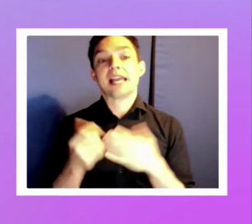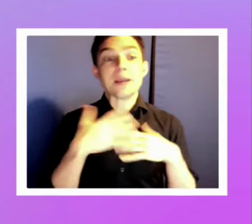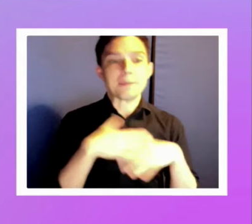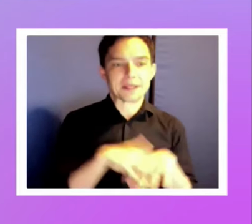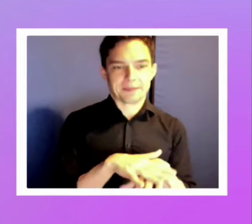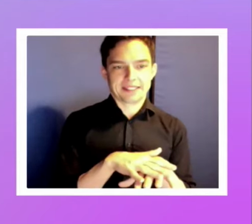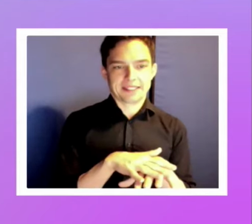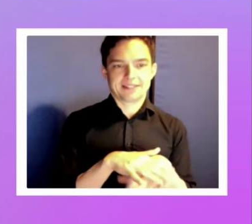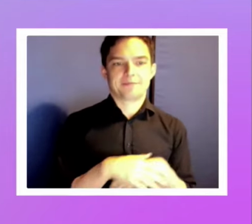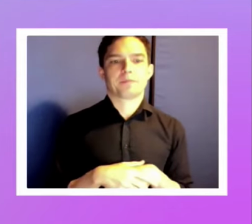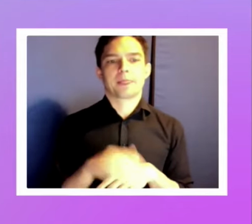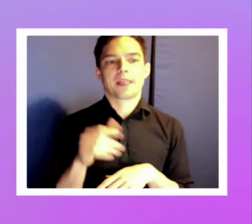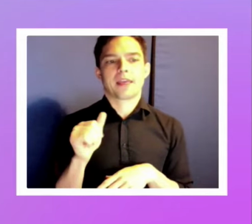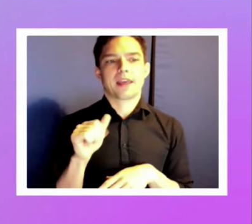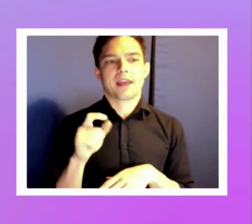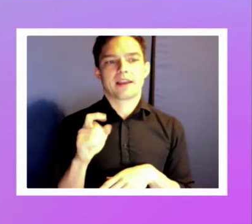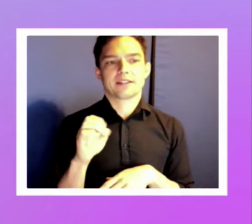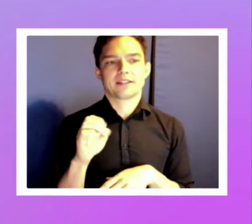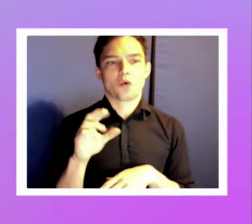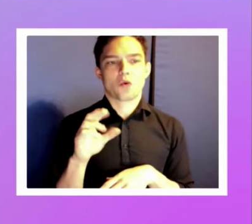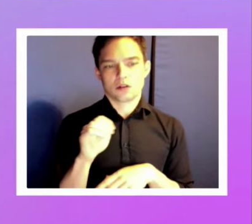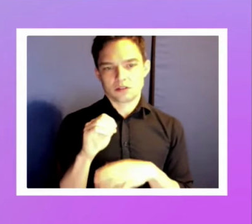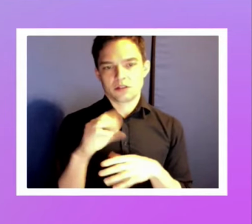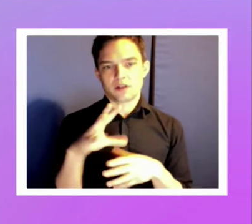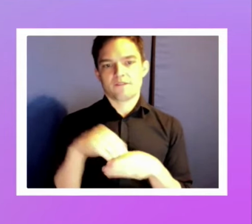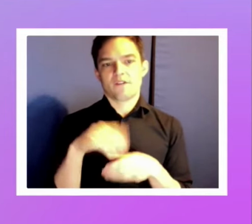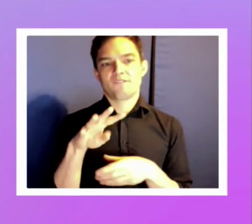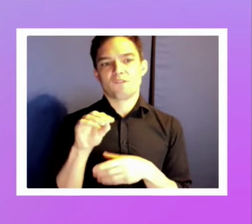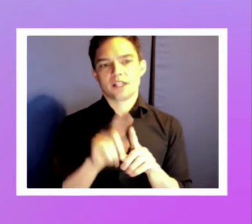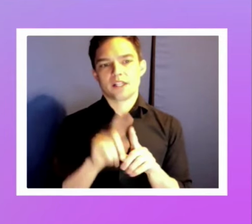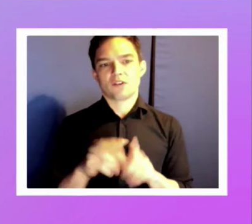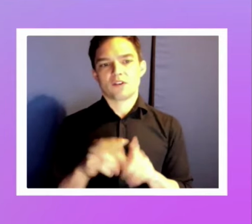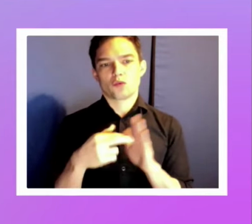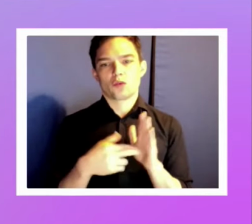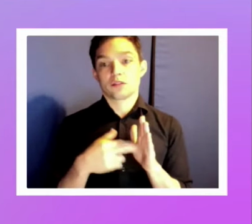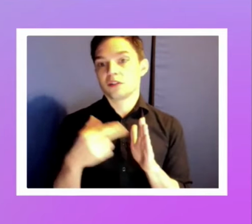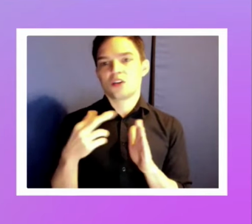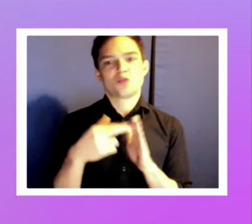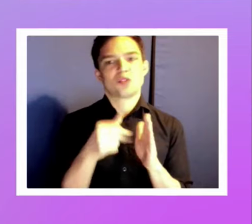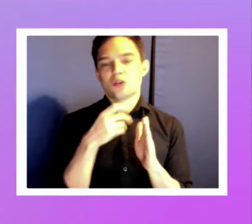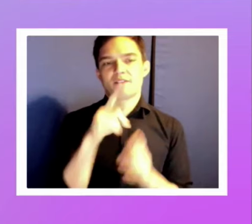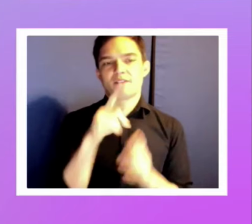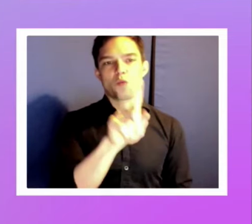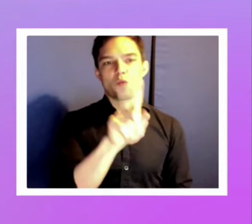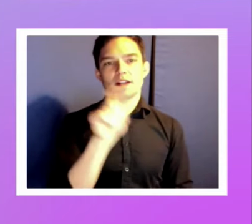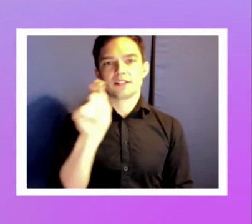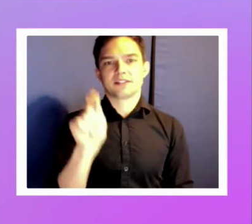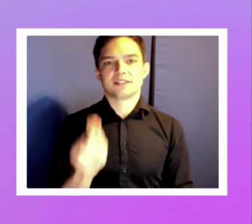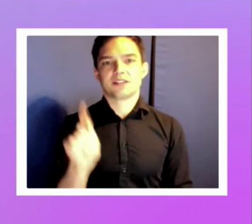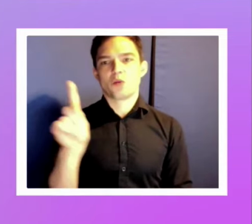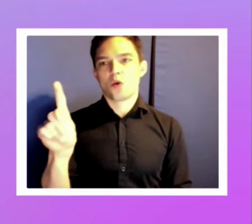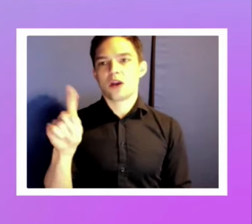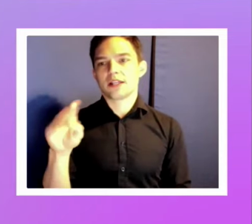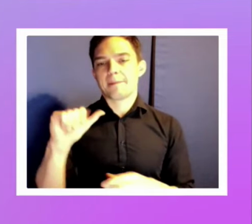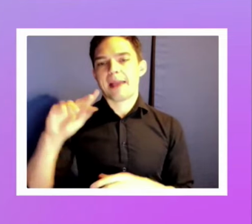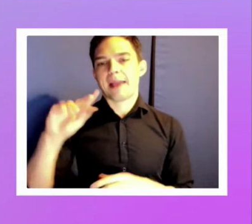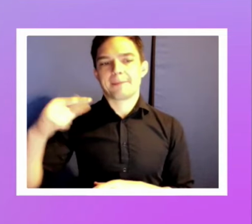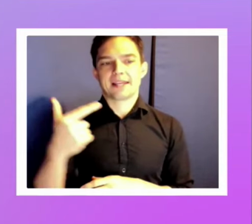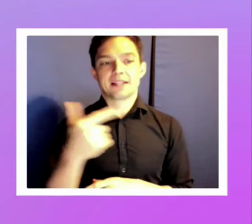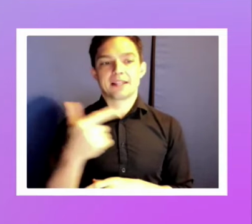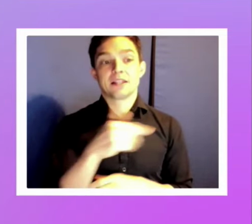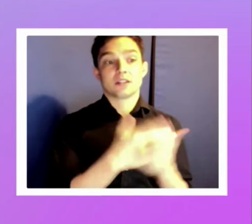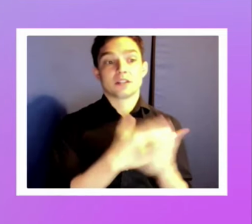In Xcore, this results in 40 rules actually, because rules don't have a one-to-one mapping. Some rules in ACT may